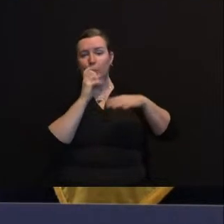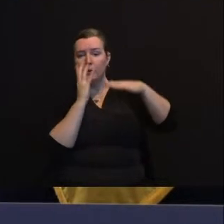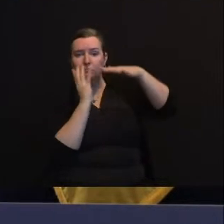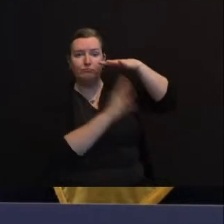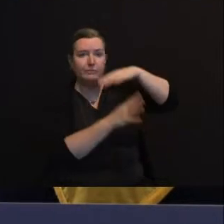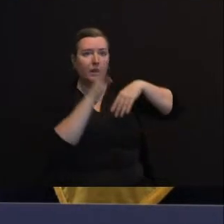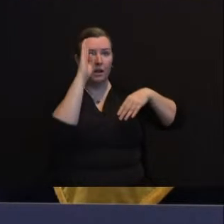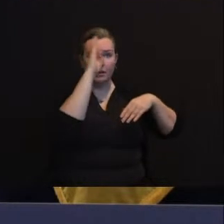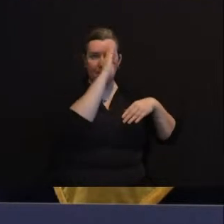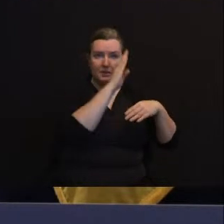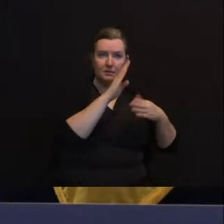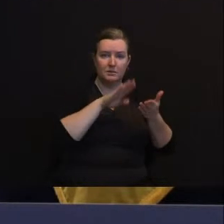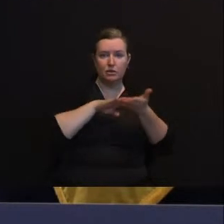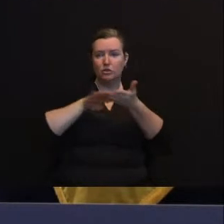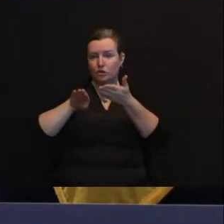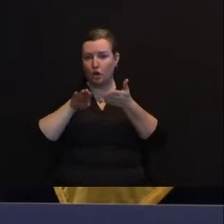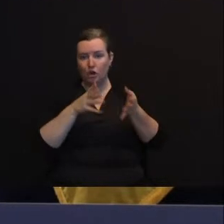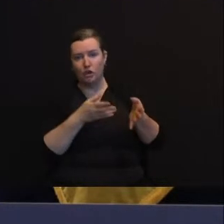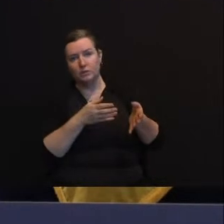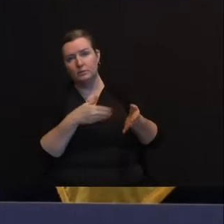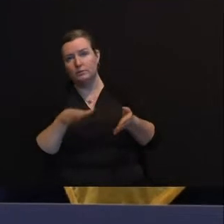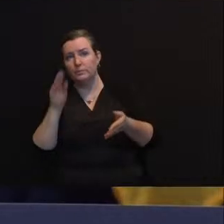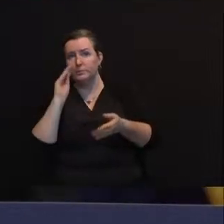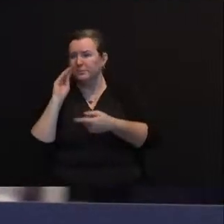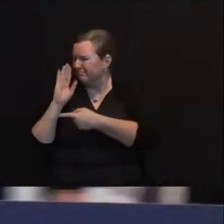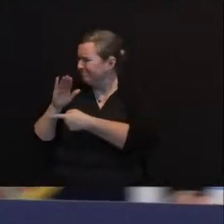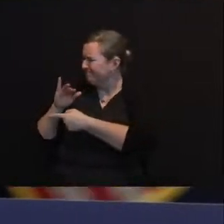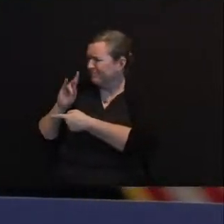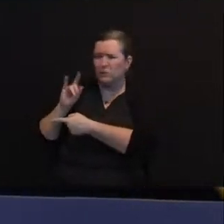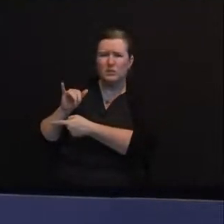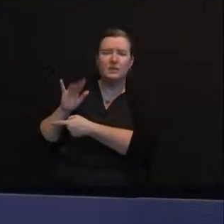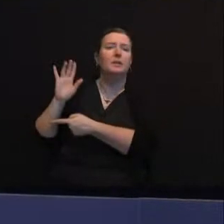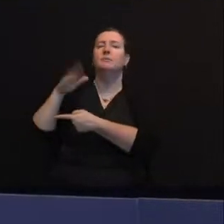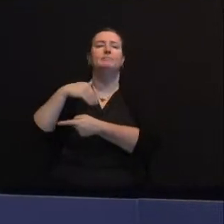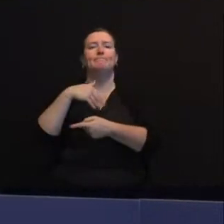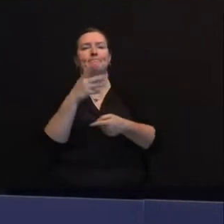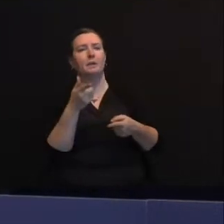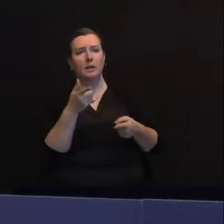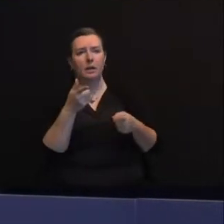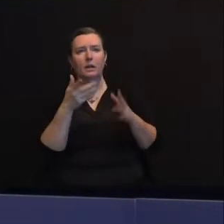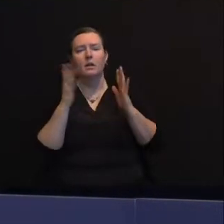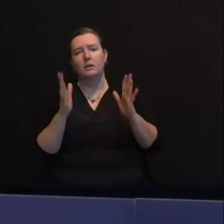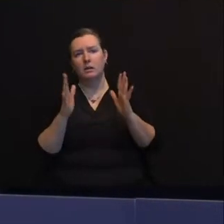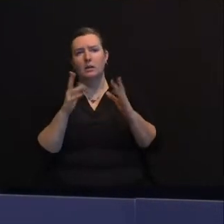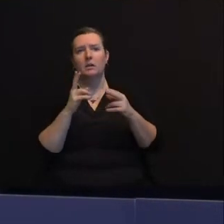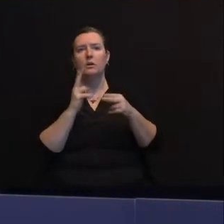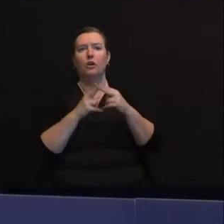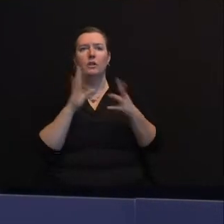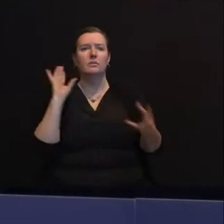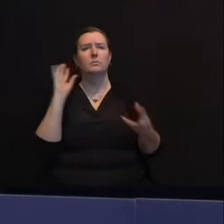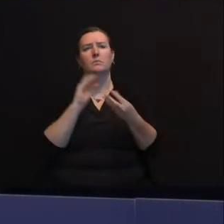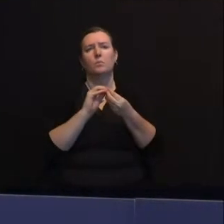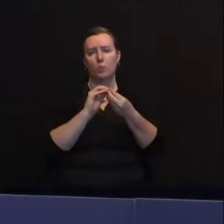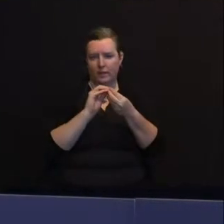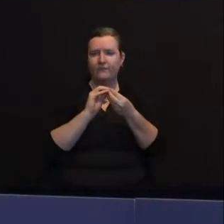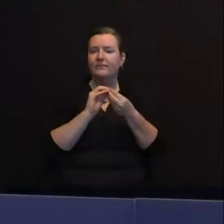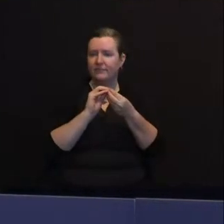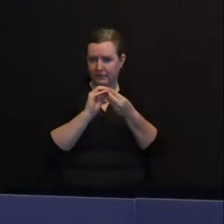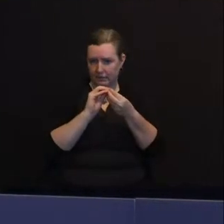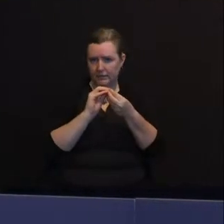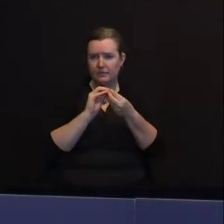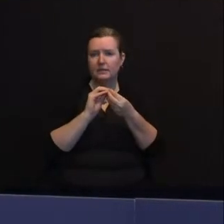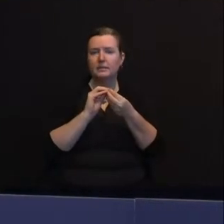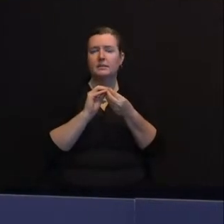color on that, you or Ed, on that. So it's a cumulative effect over time that has actually started back when we